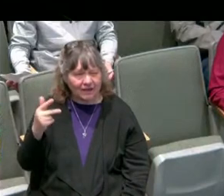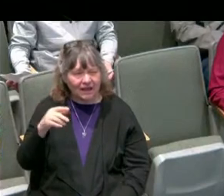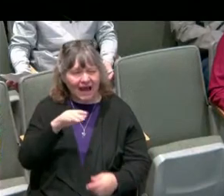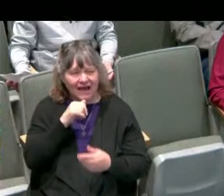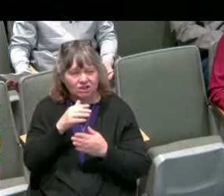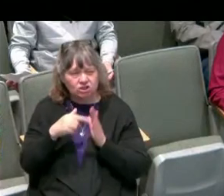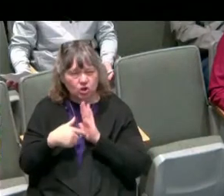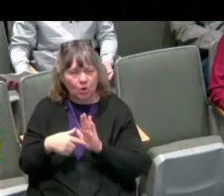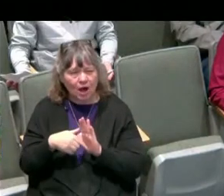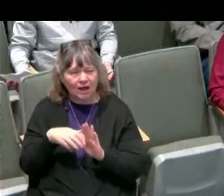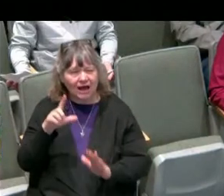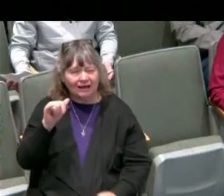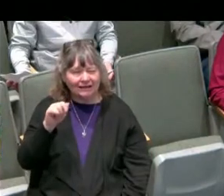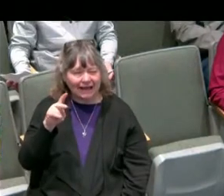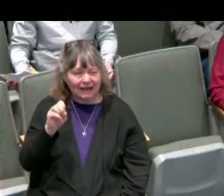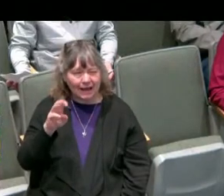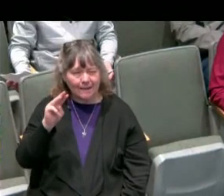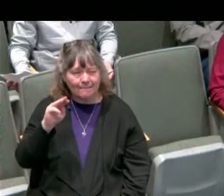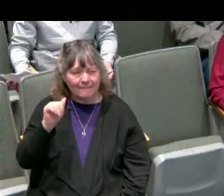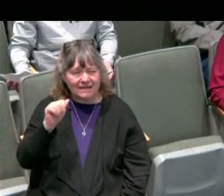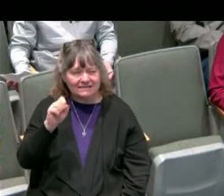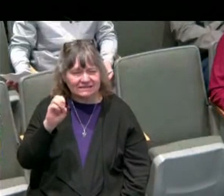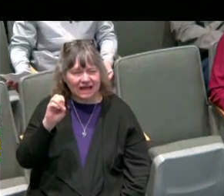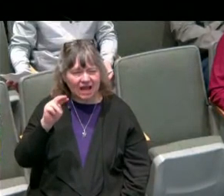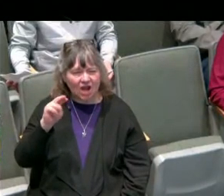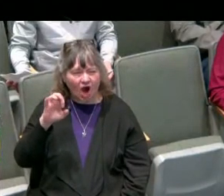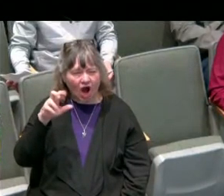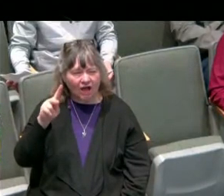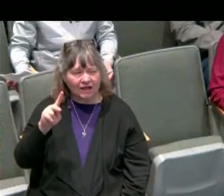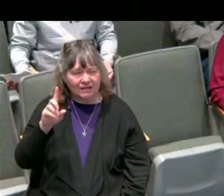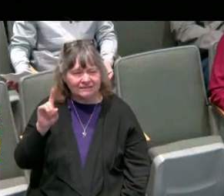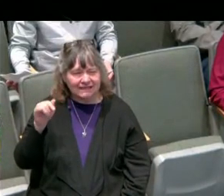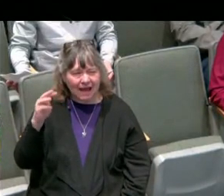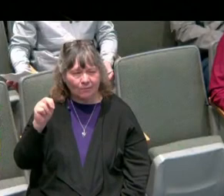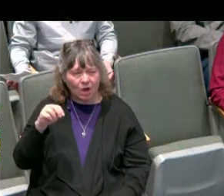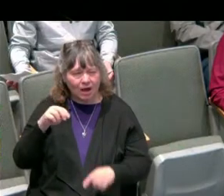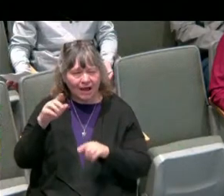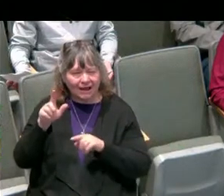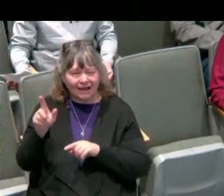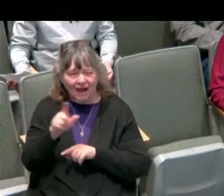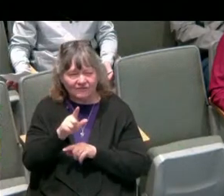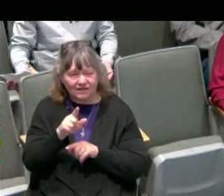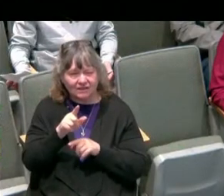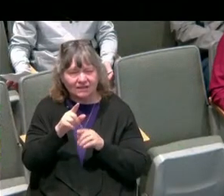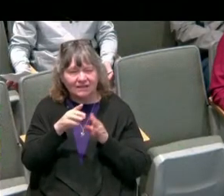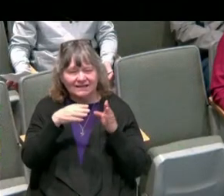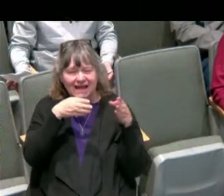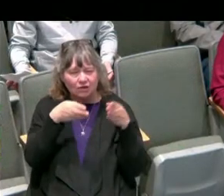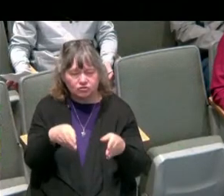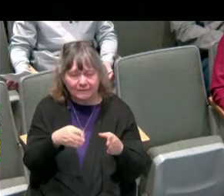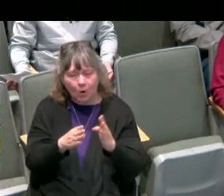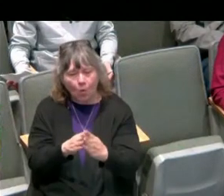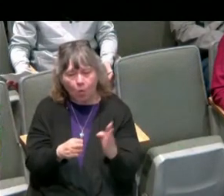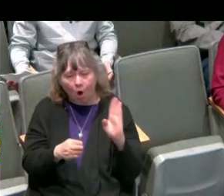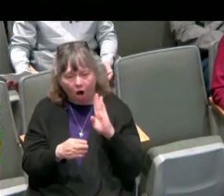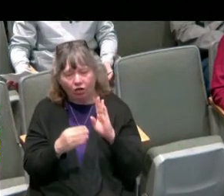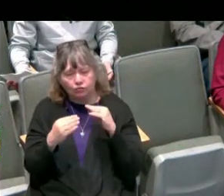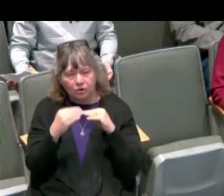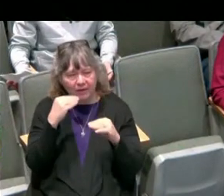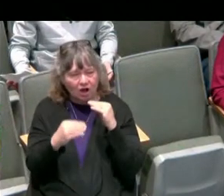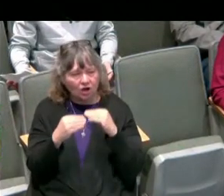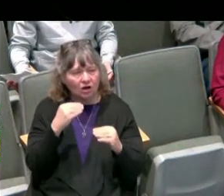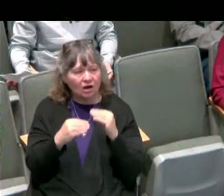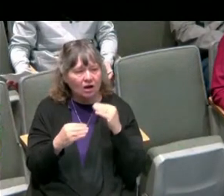on Lake massmanock Dam left Downstream wall repair prepared by pair Corporation and dated